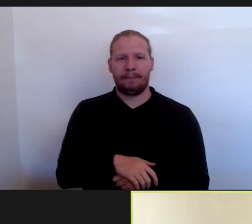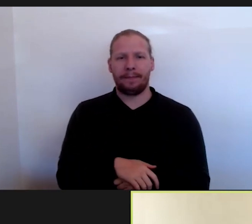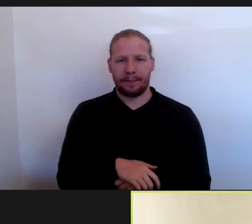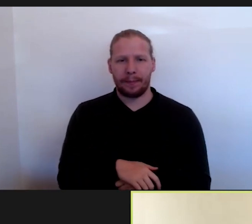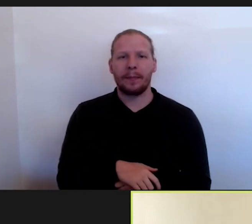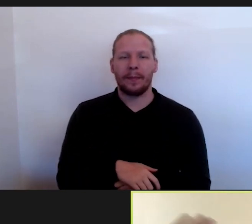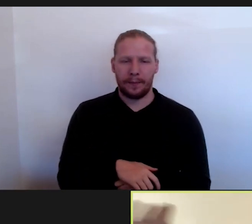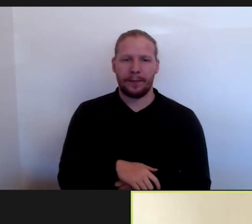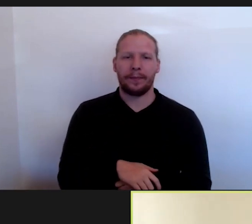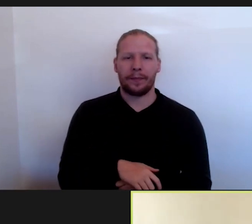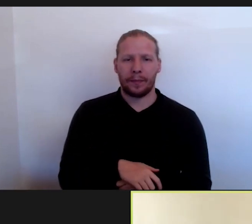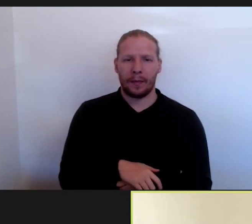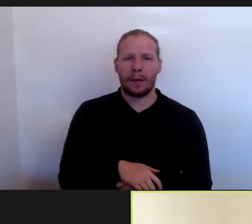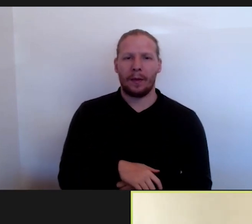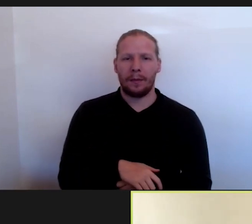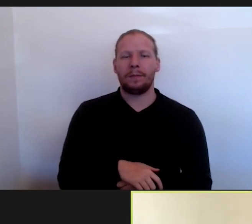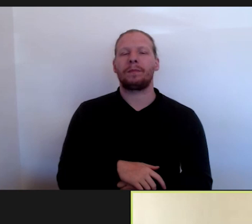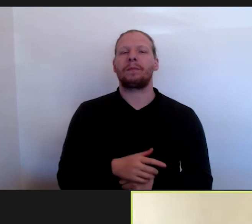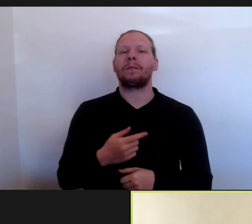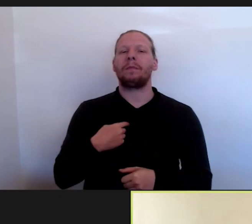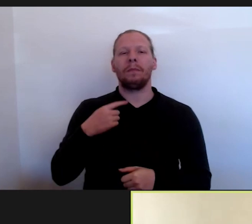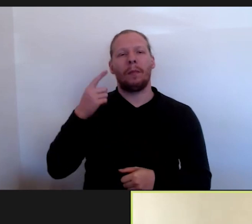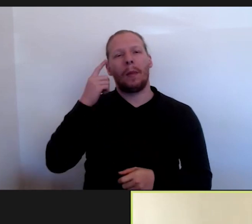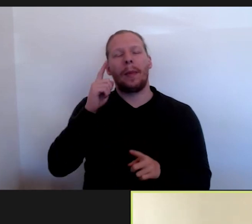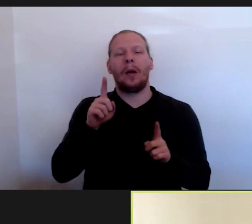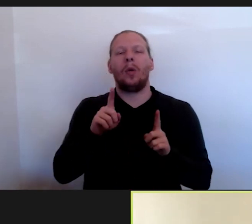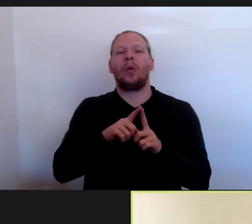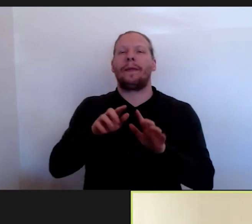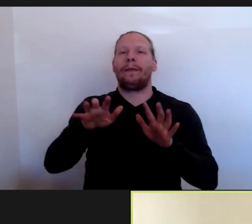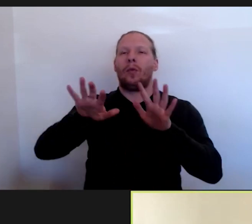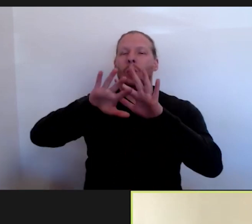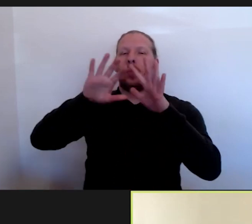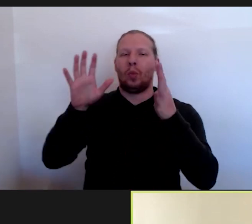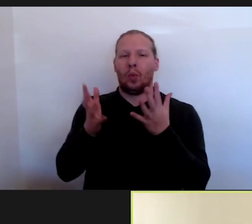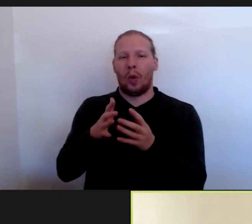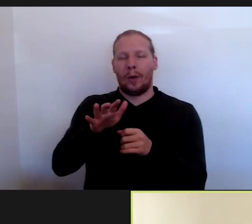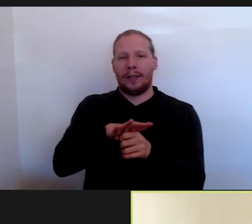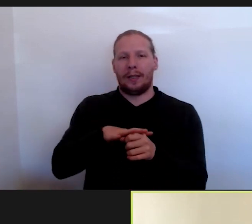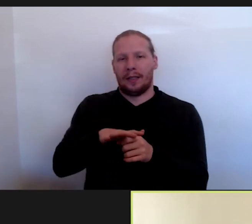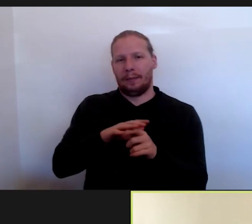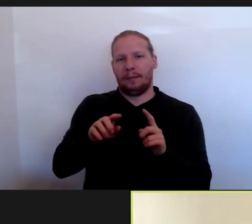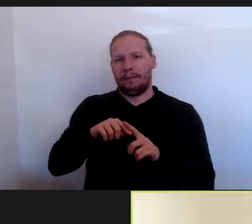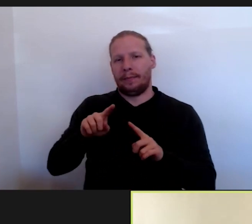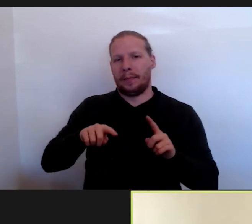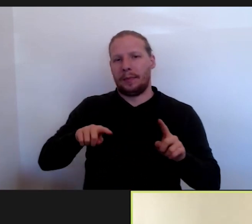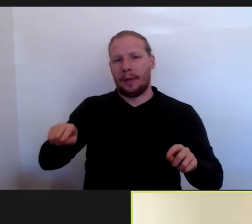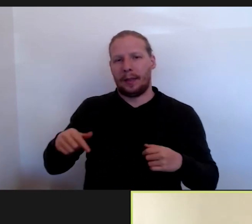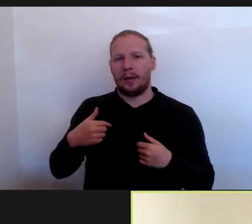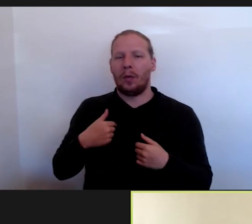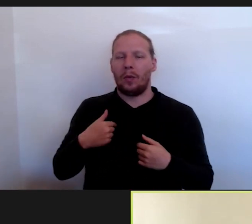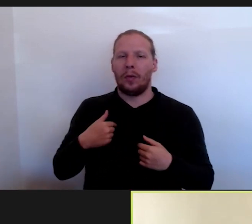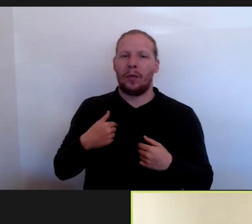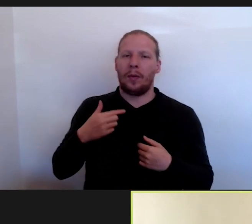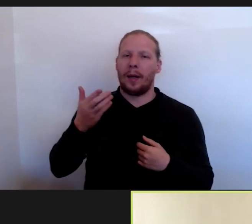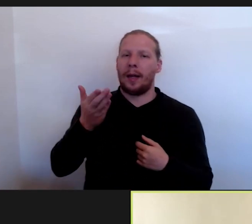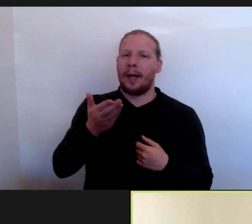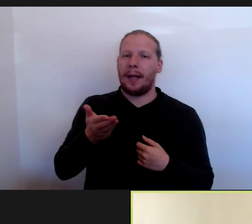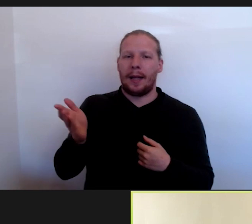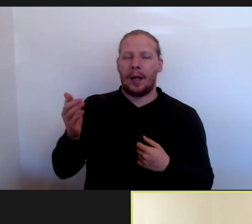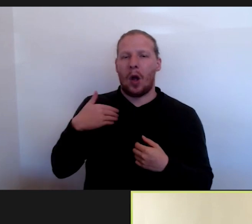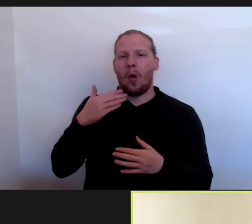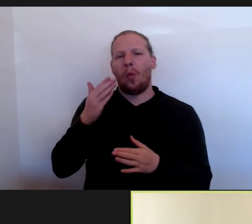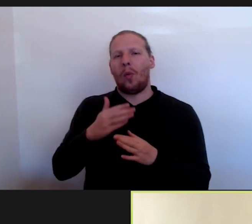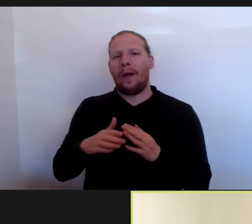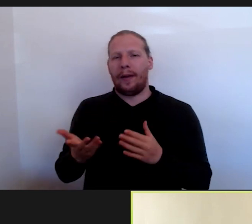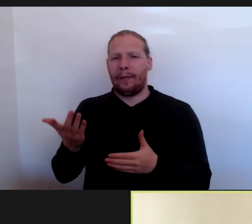I think also, even for the other global spaces, people always feel like, well, we have never done that meaningful participation of